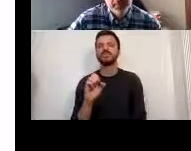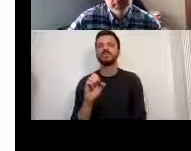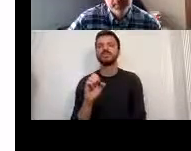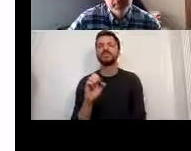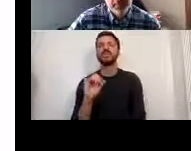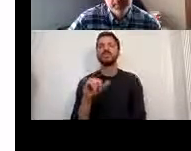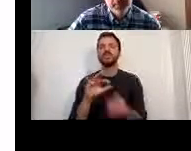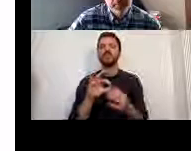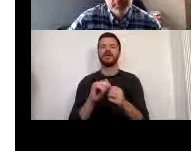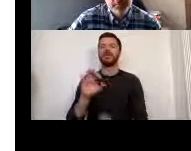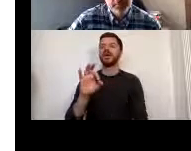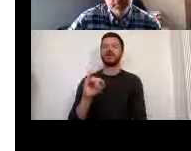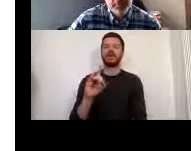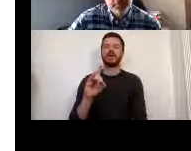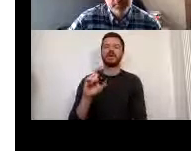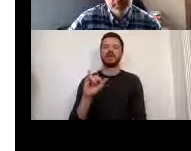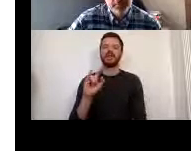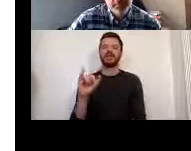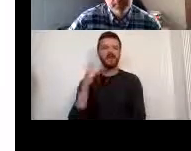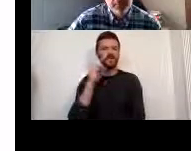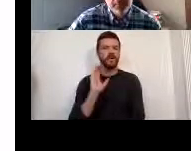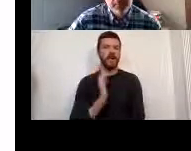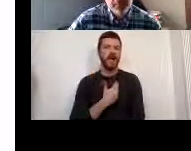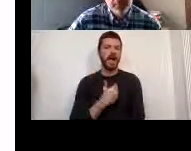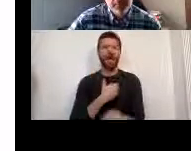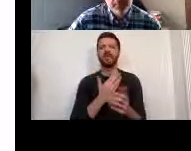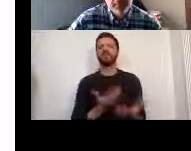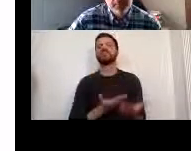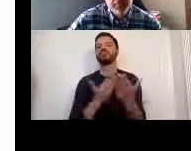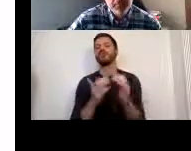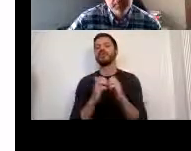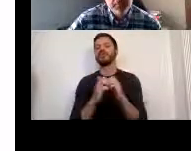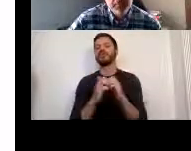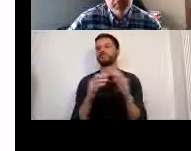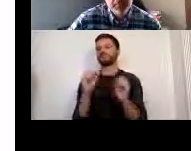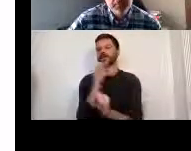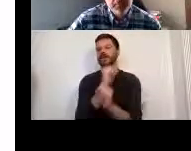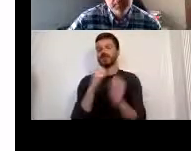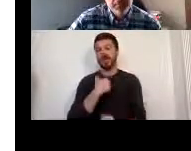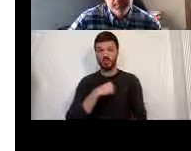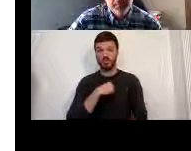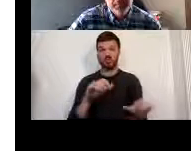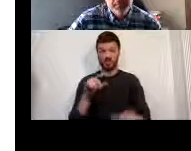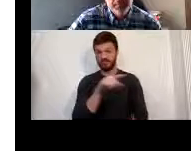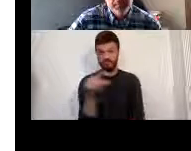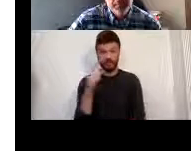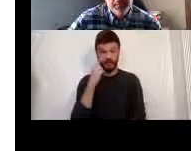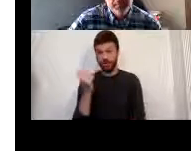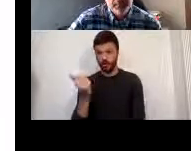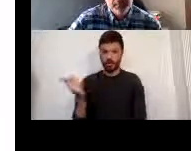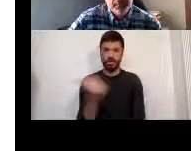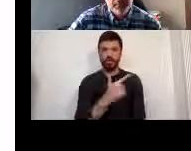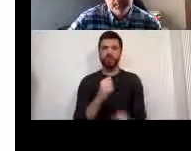fidelity to our proposed intervention or implementation strategy. So we've done this for all of the strategies